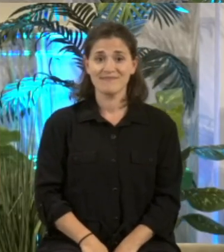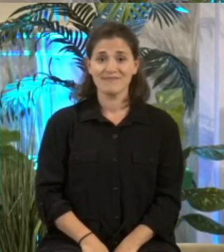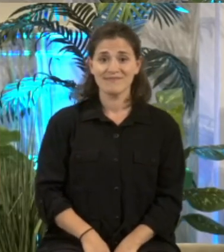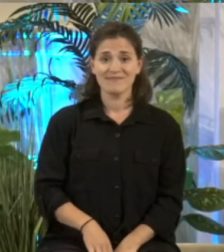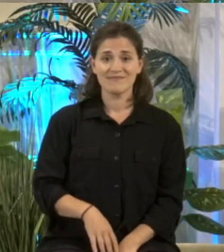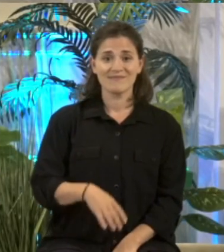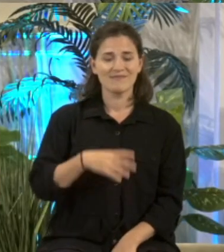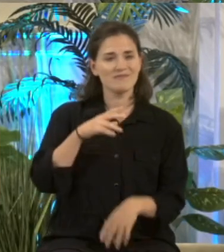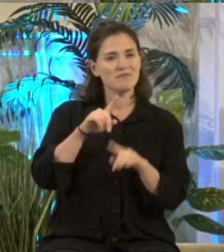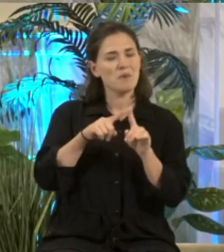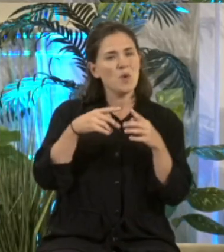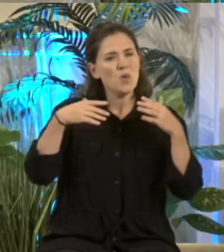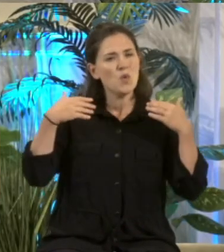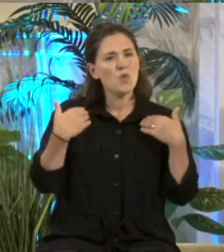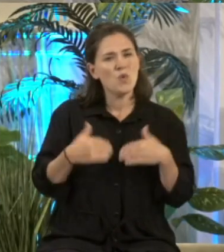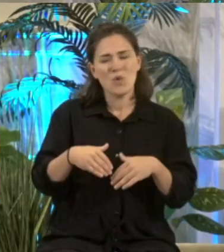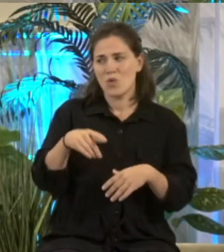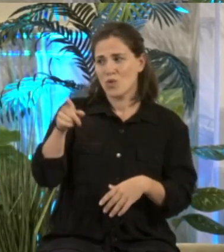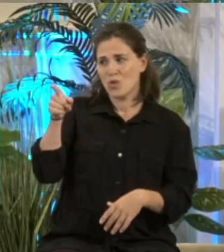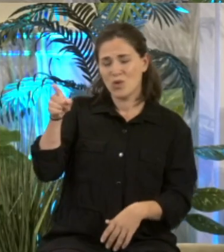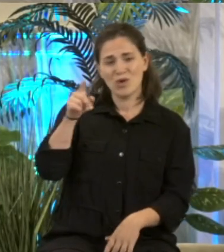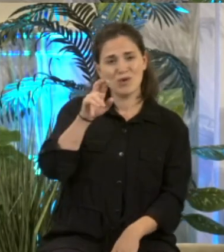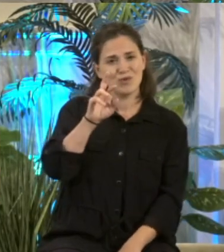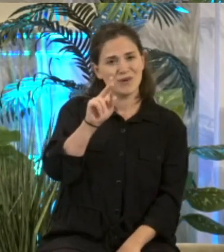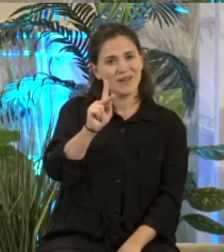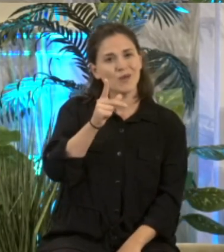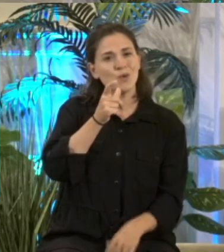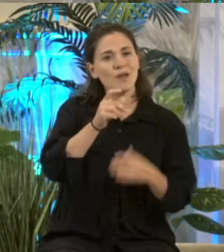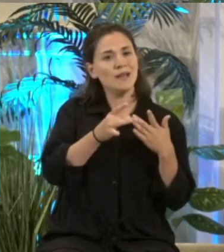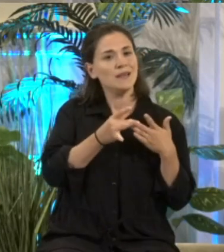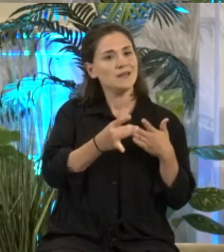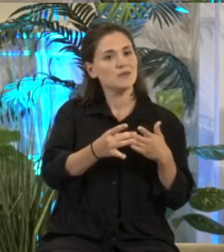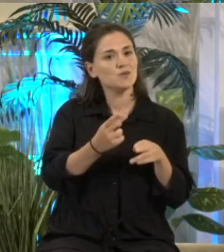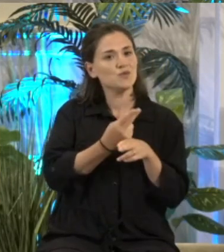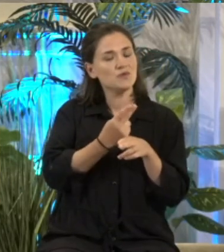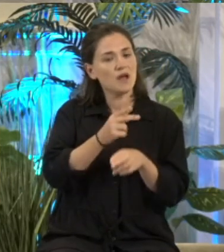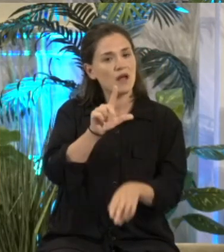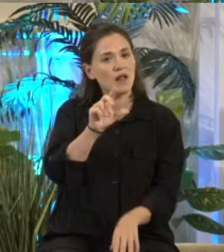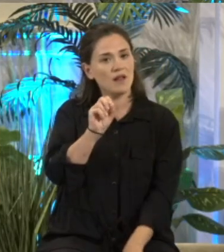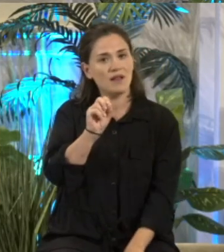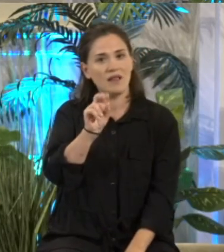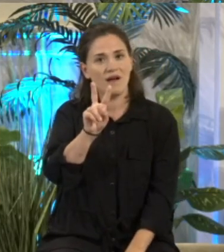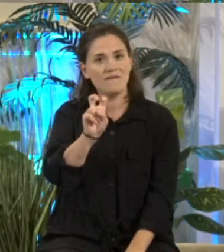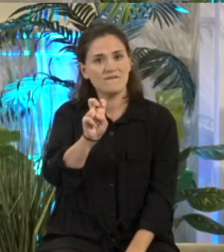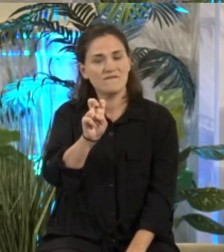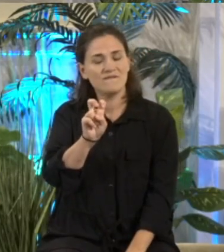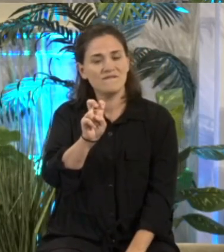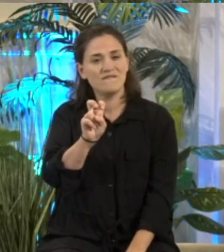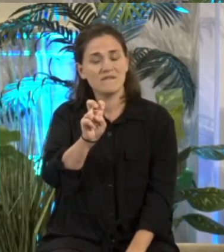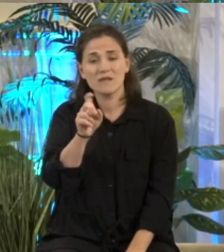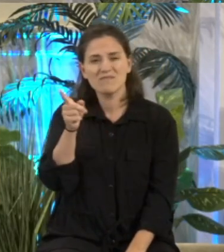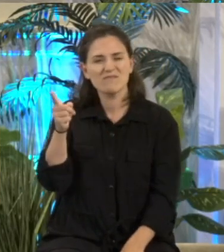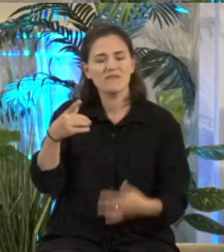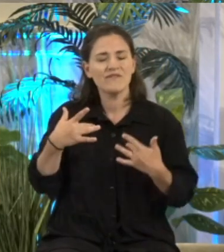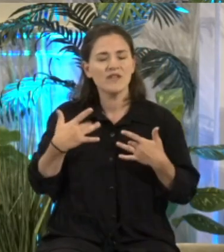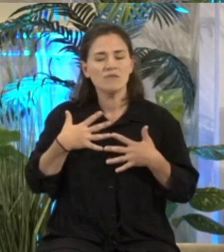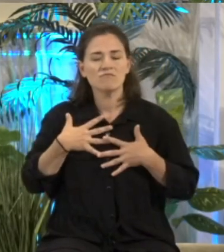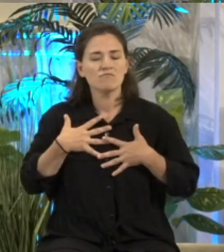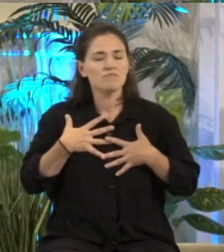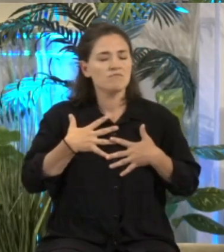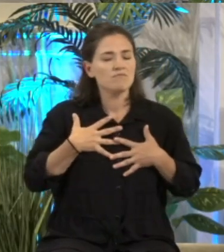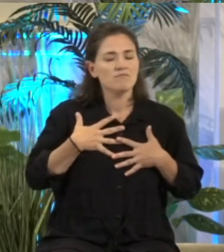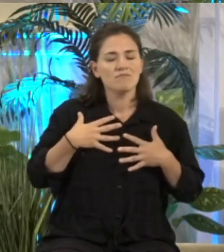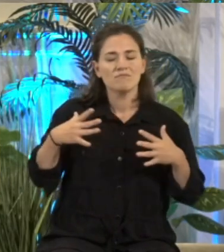I saw a person who knew how to lead with love, to feel the love around him and to give it